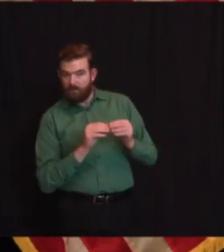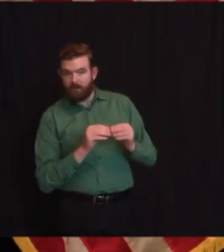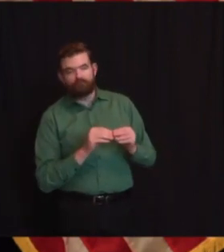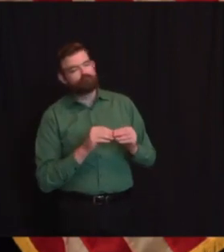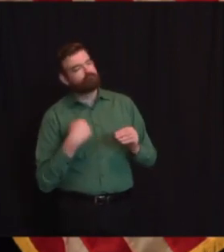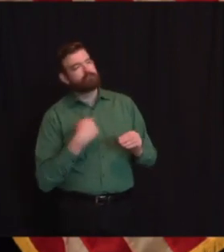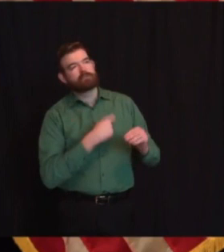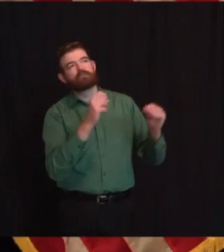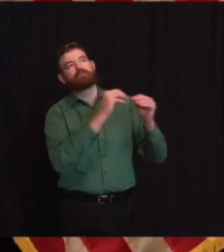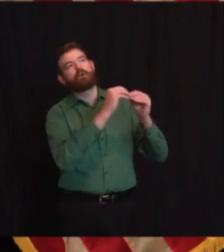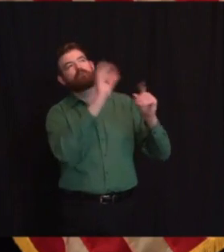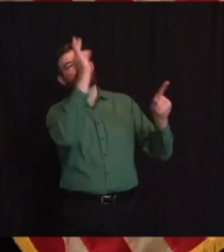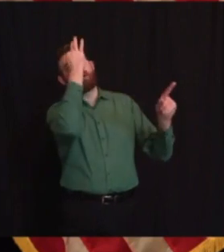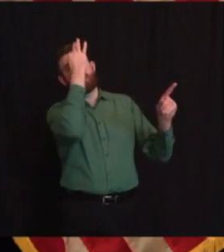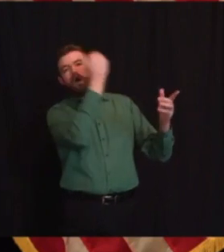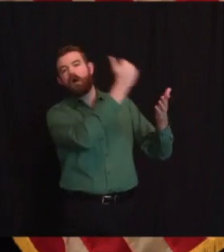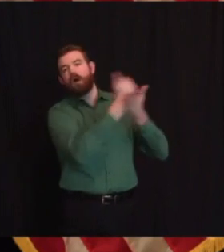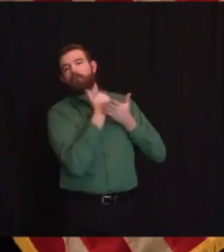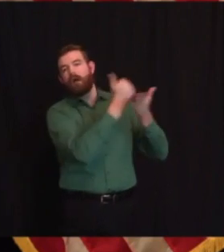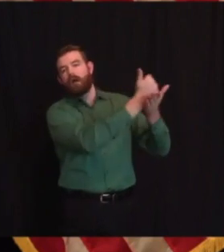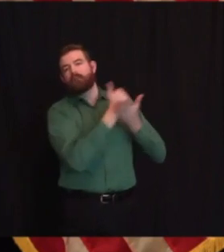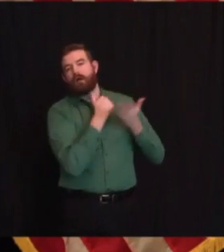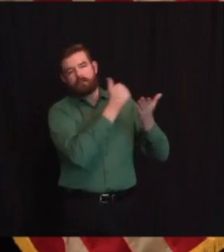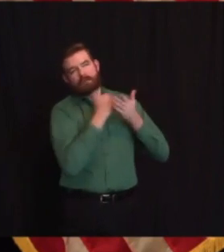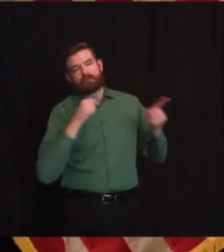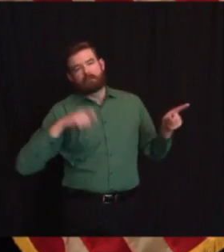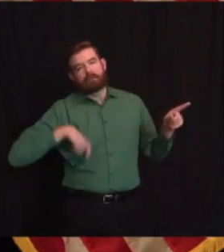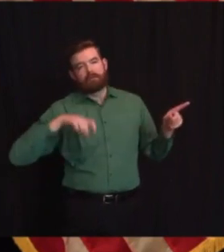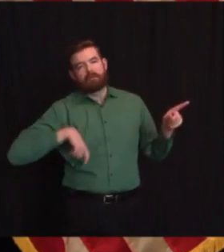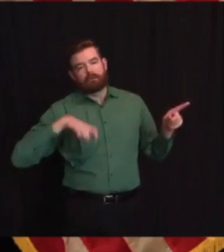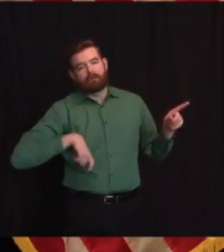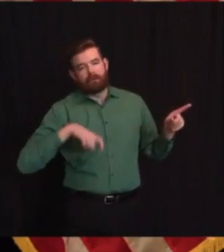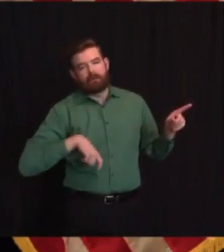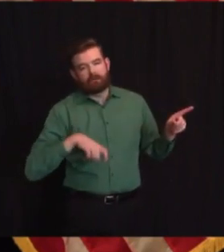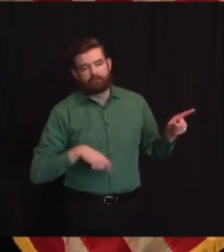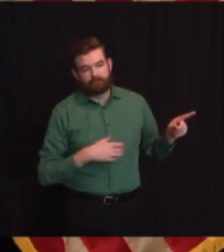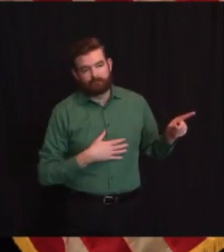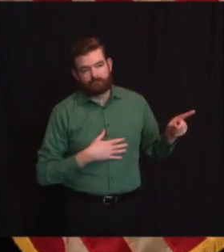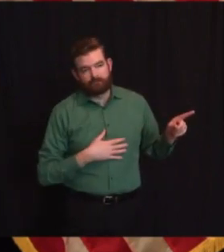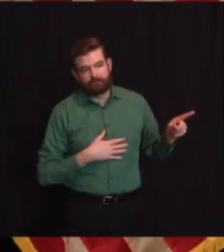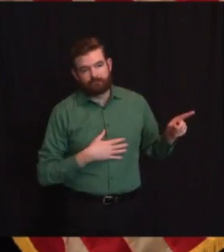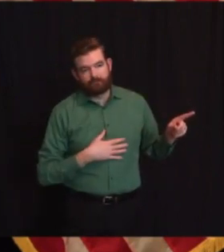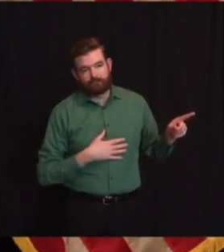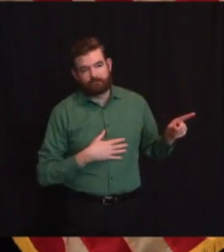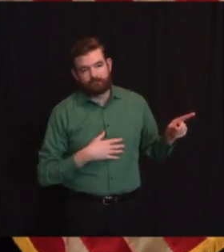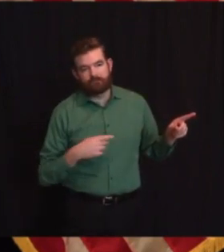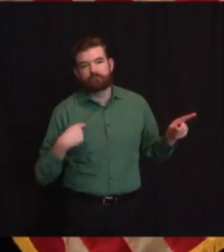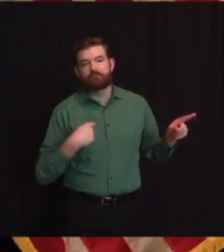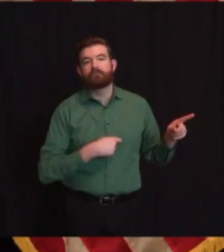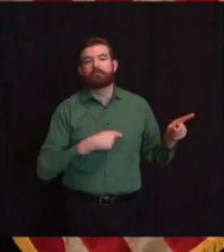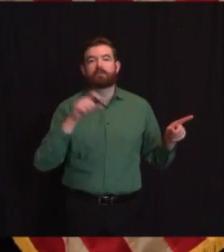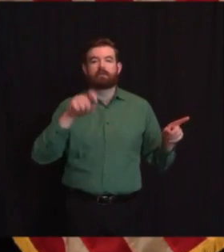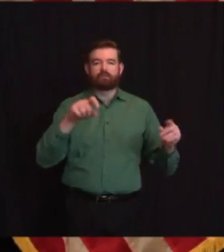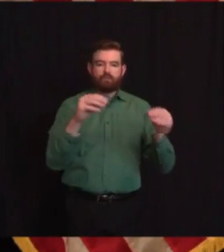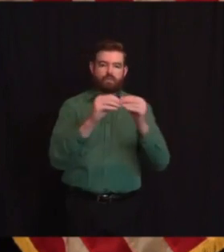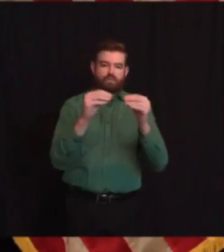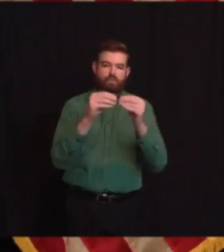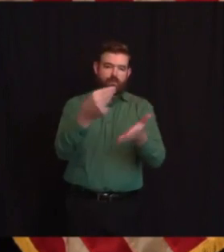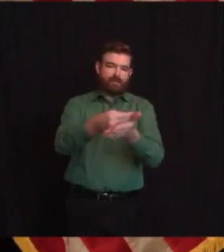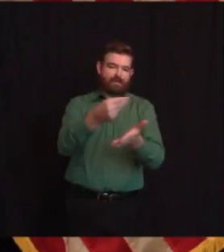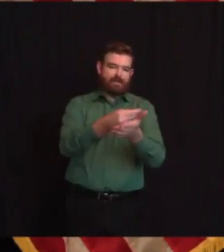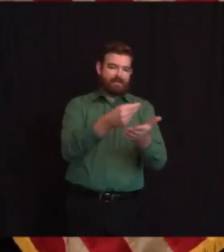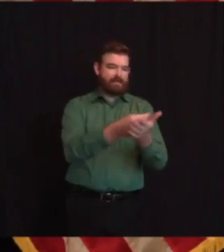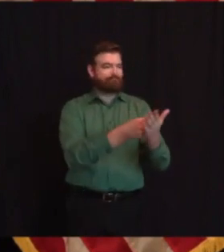3 very significant examples of that. We continue to need an enormous amount of cash assistance. That is to